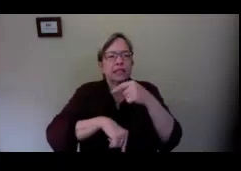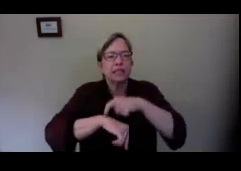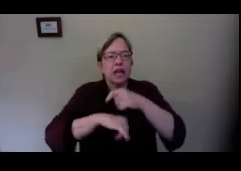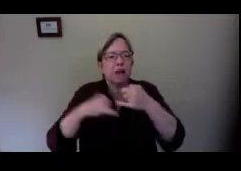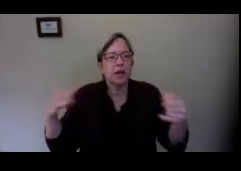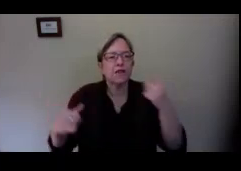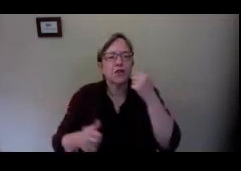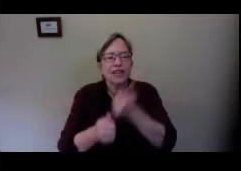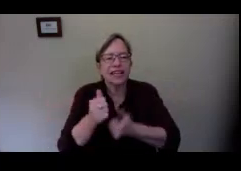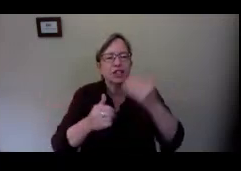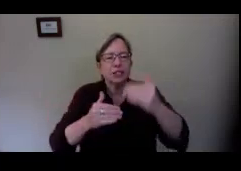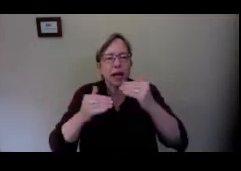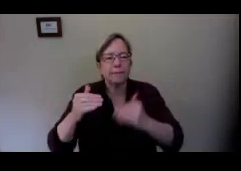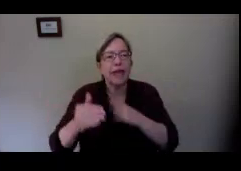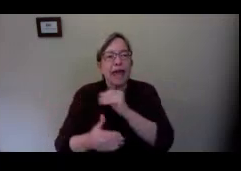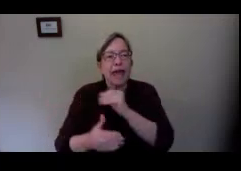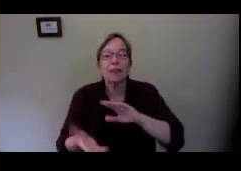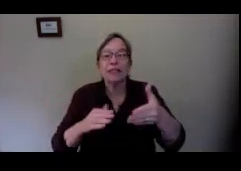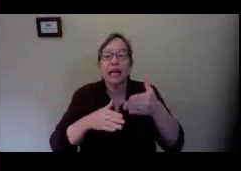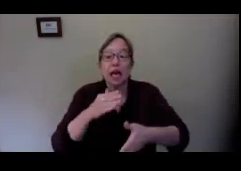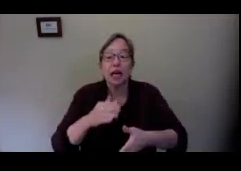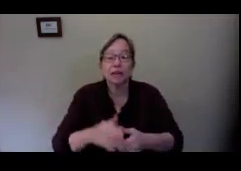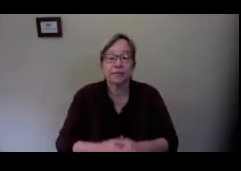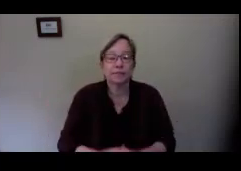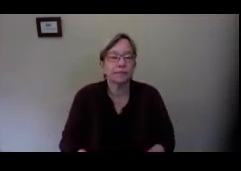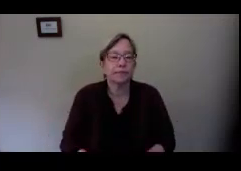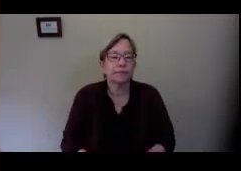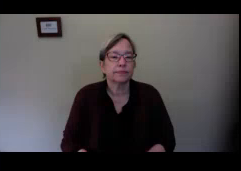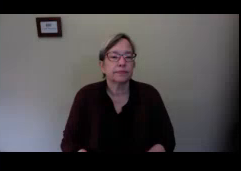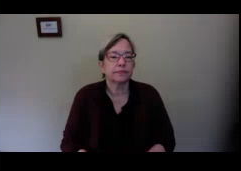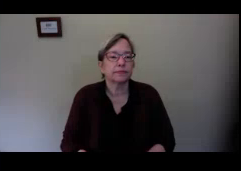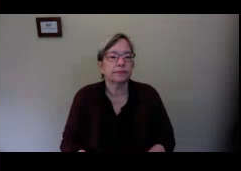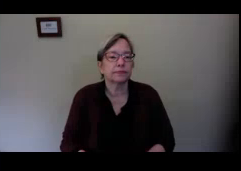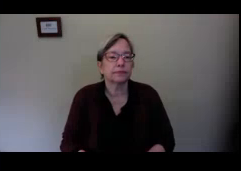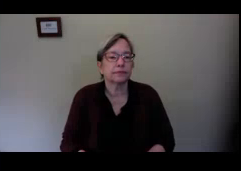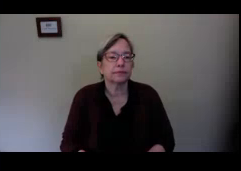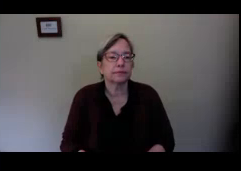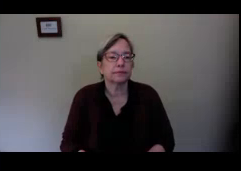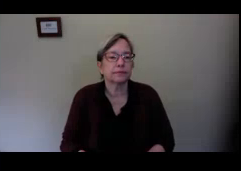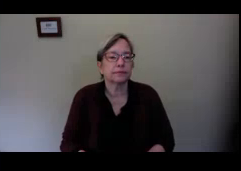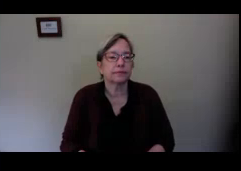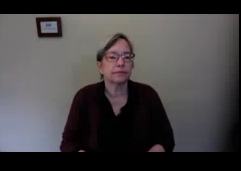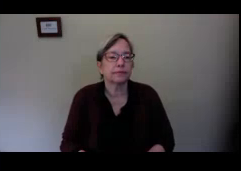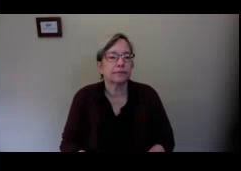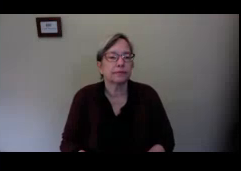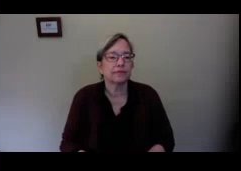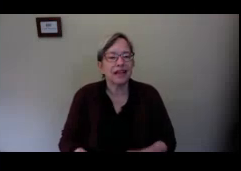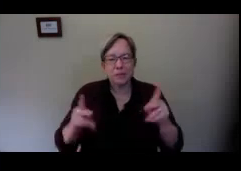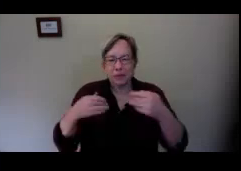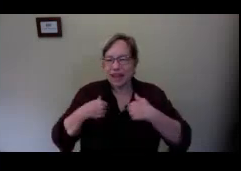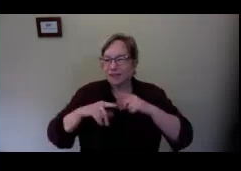deadline to make it concrete, because people have different ideas of what is,